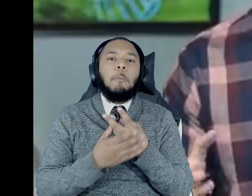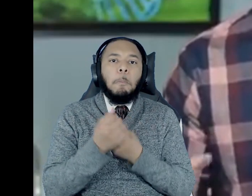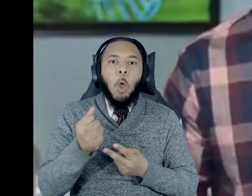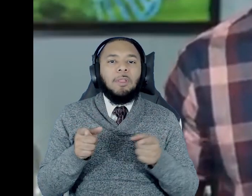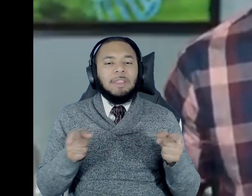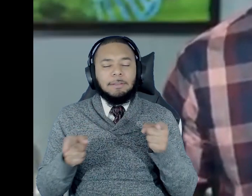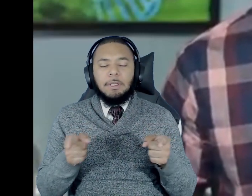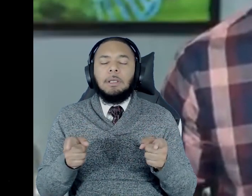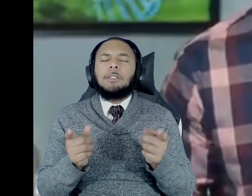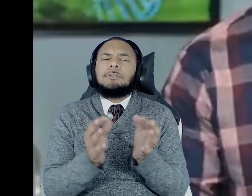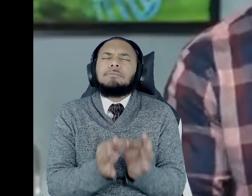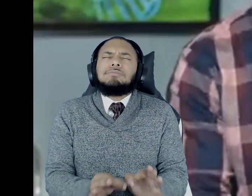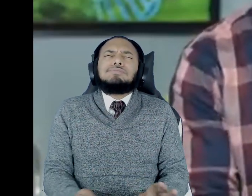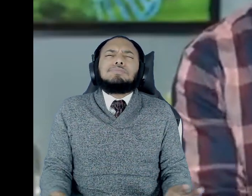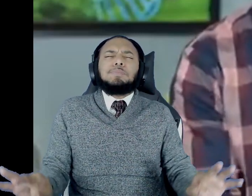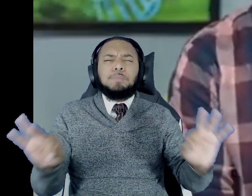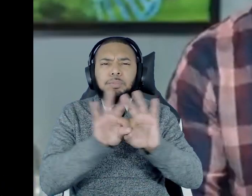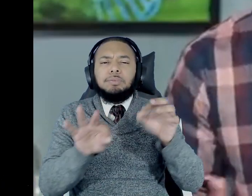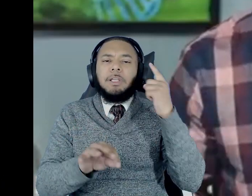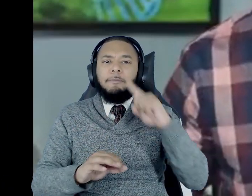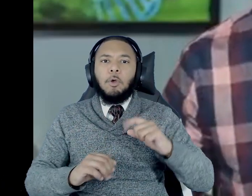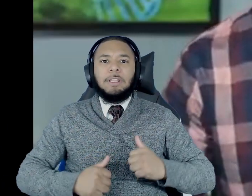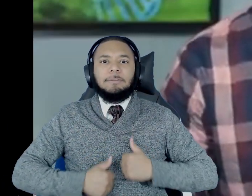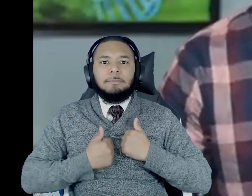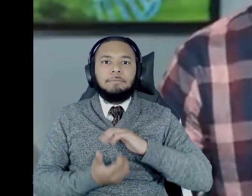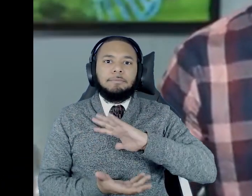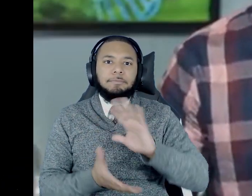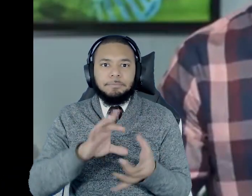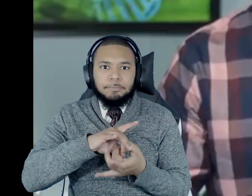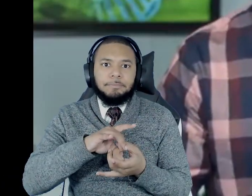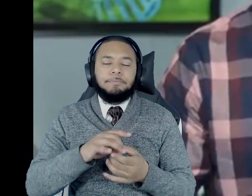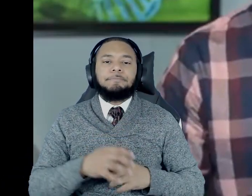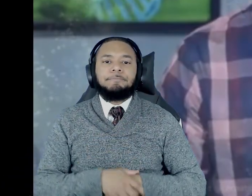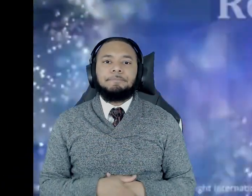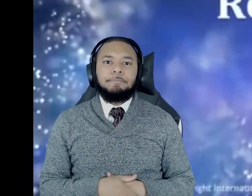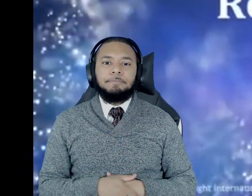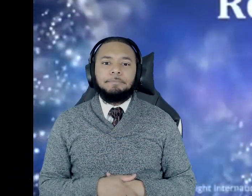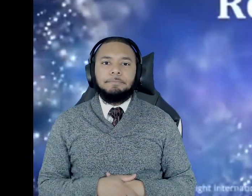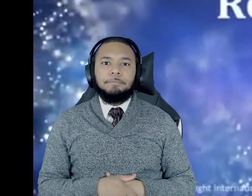of them are absolutely essential to the survival of both groups of organisms.